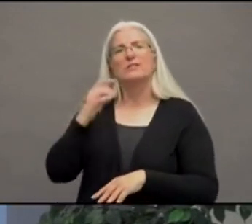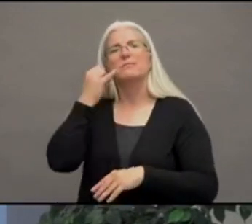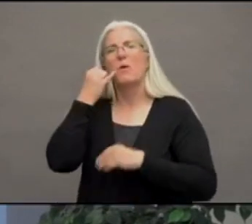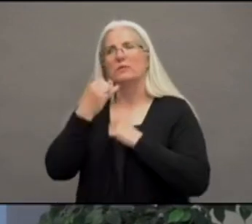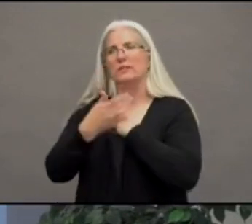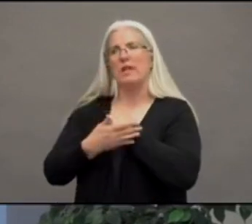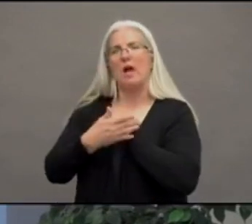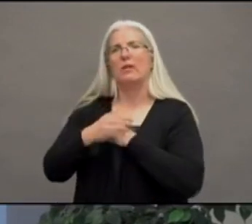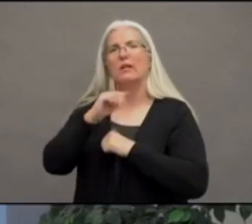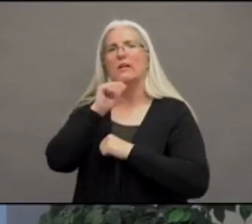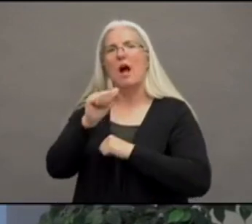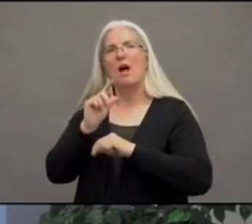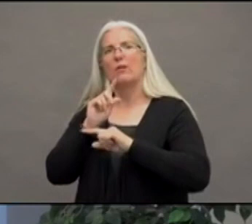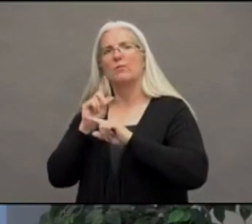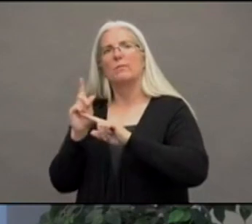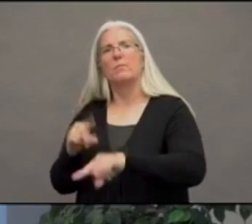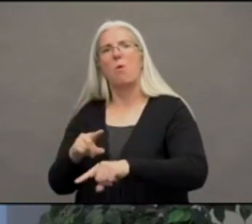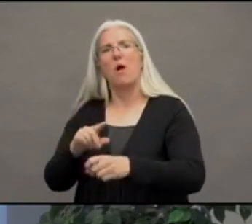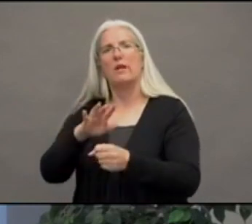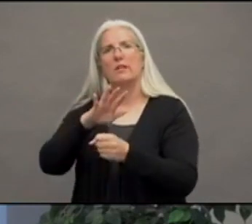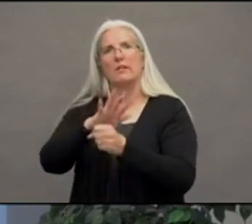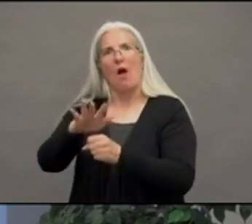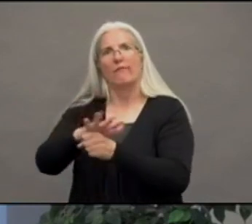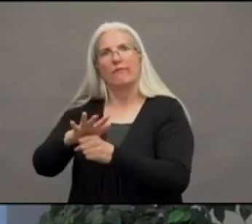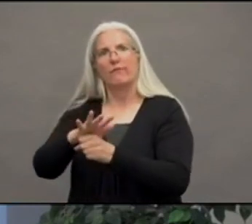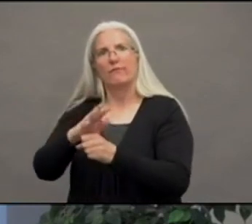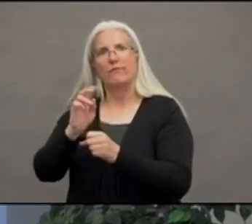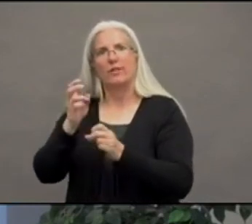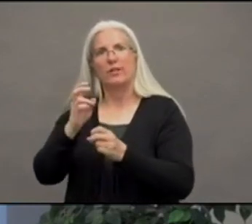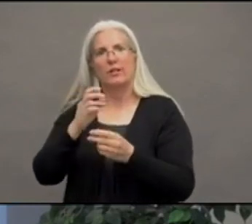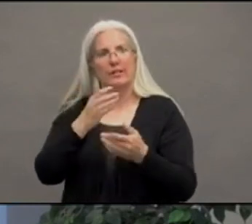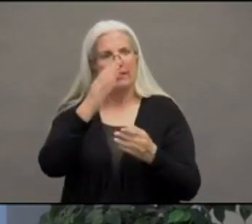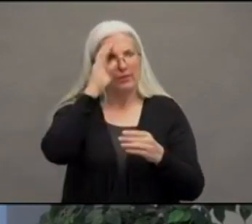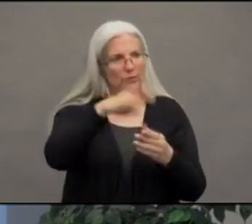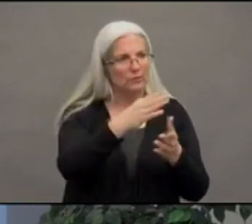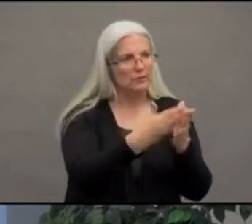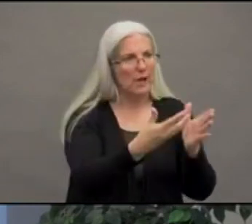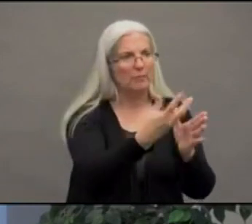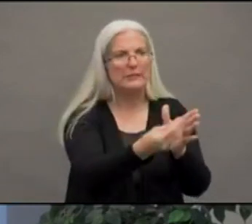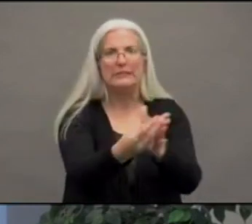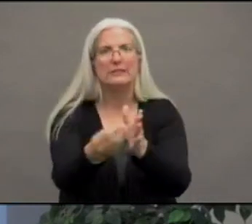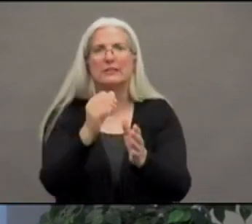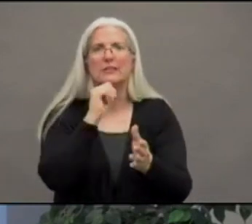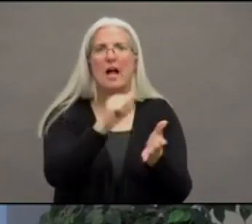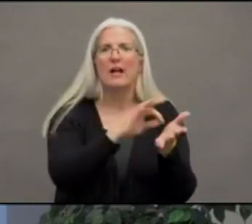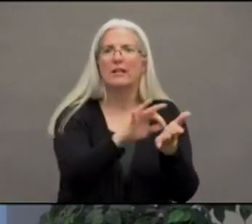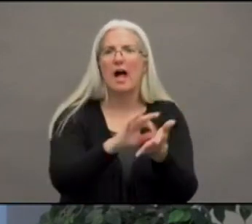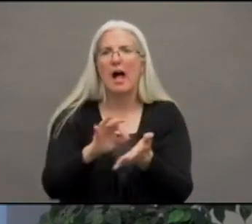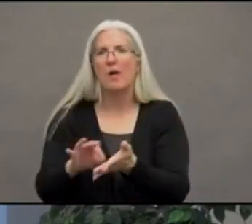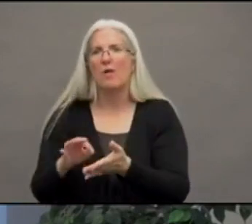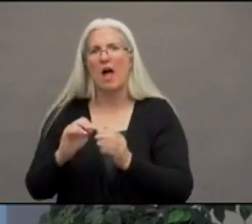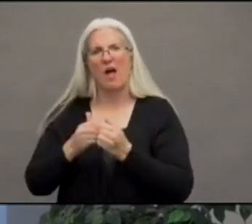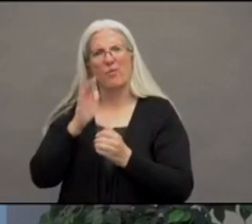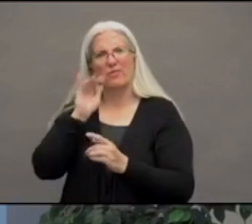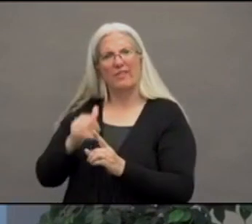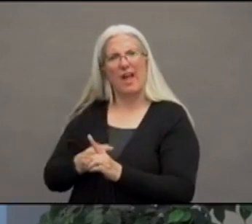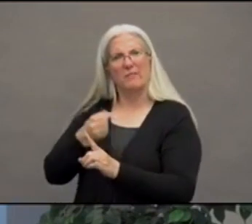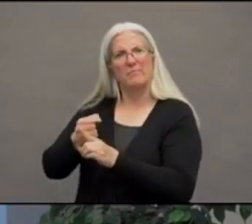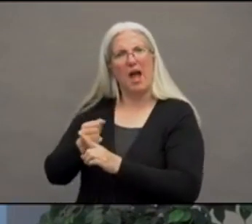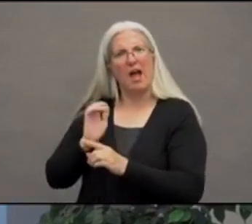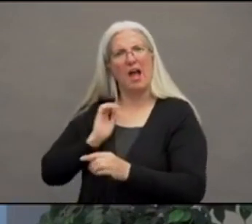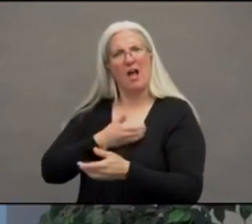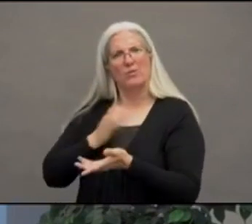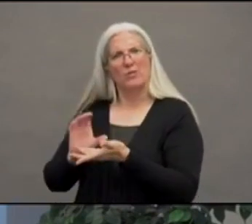not make sure that they are counted? How is that going to impact our funding, especially with things like emergency response that